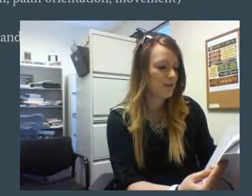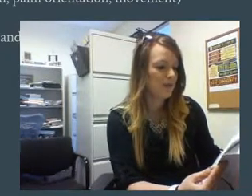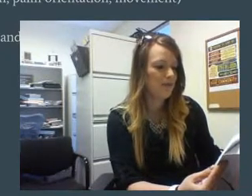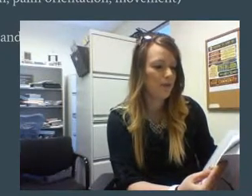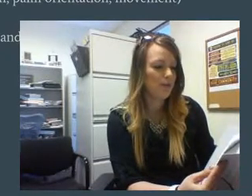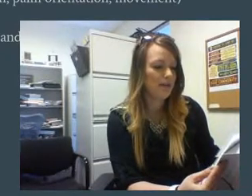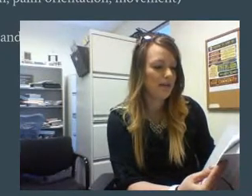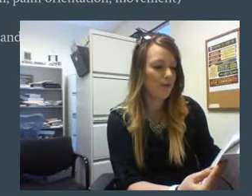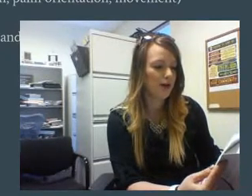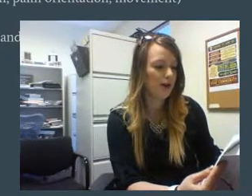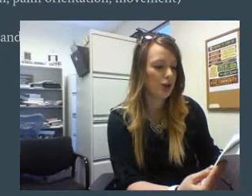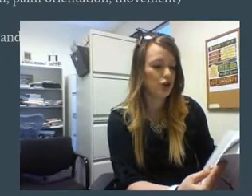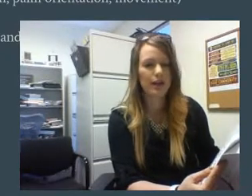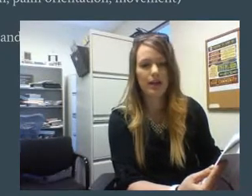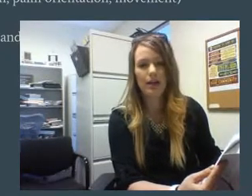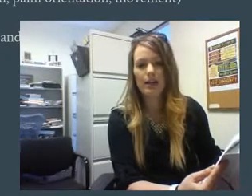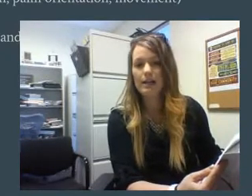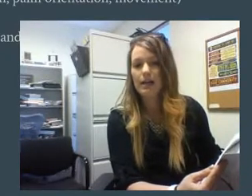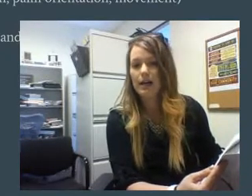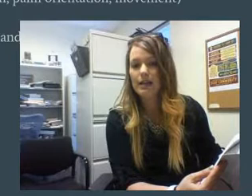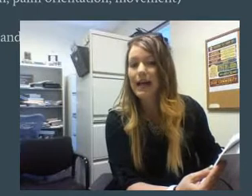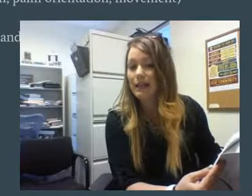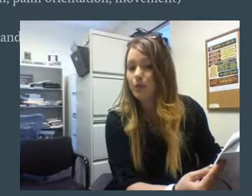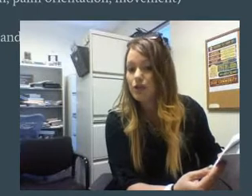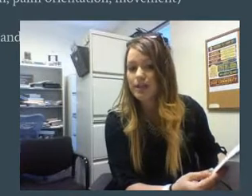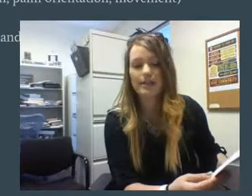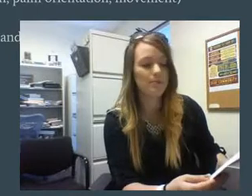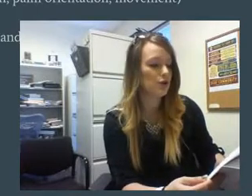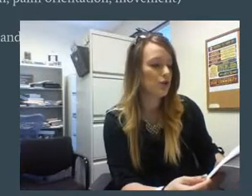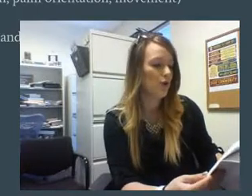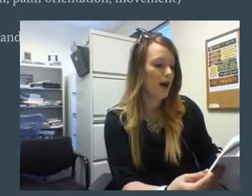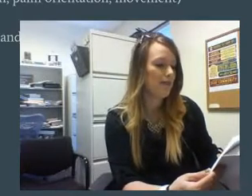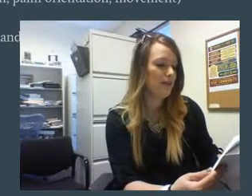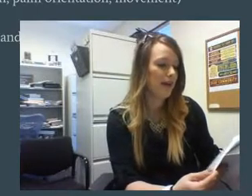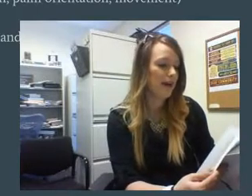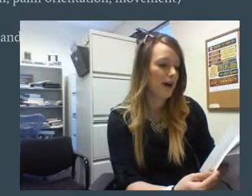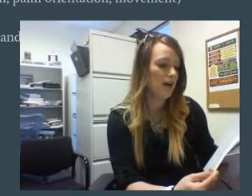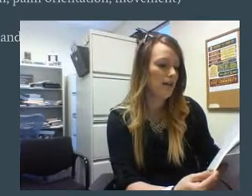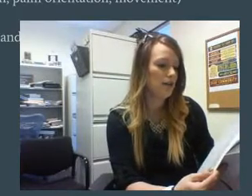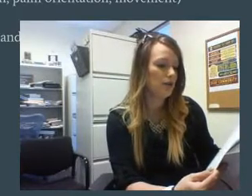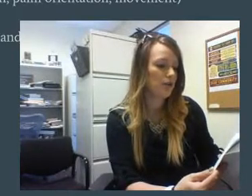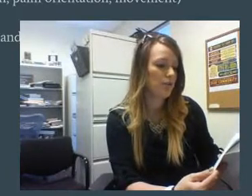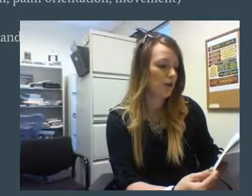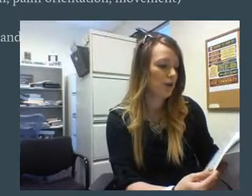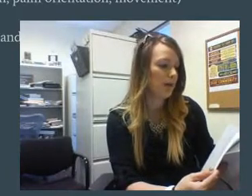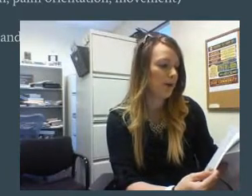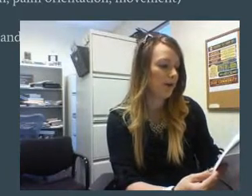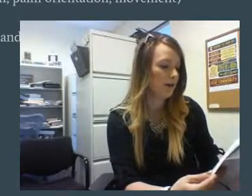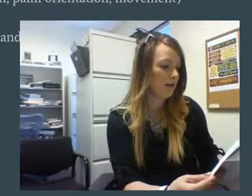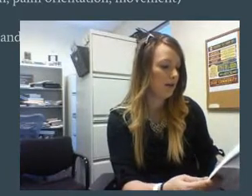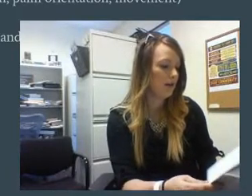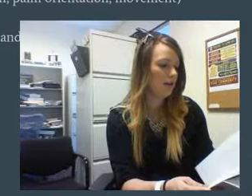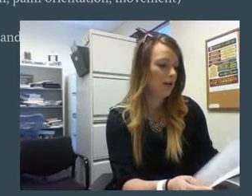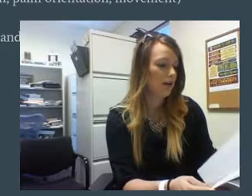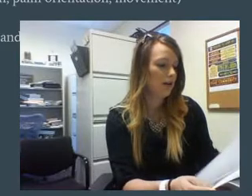the examples of even within different country sign language systems. So, I think they, they were comparing,